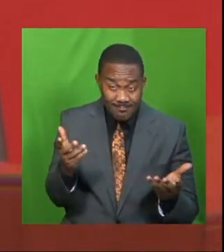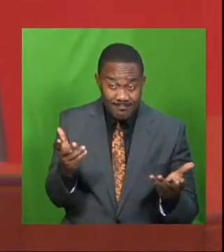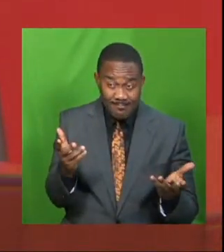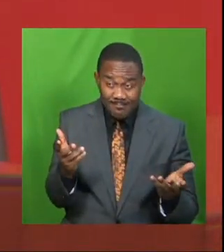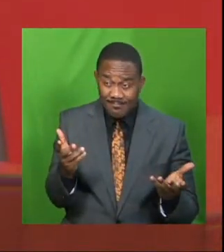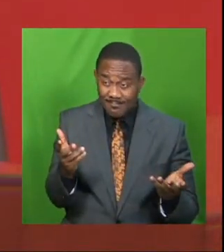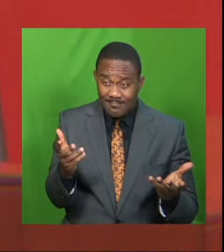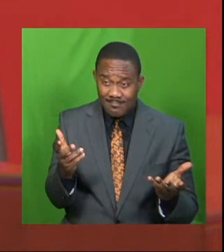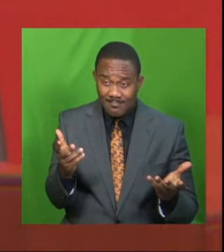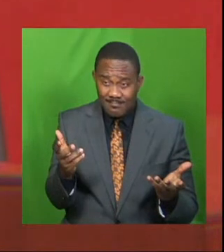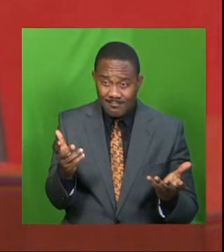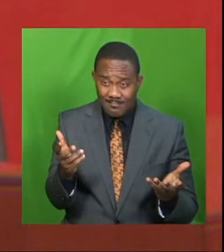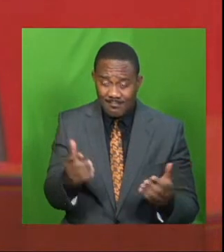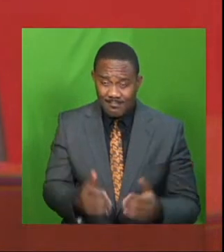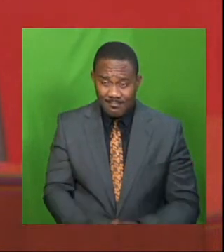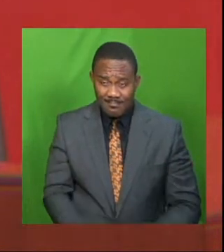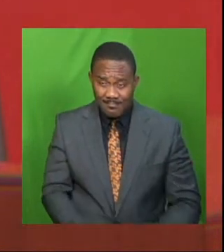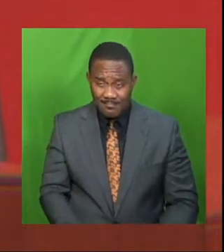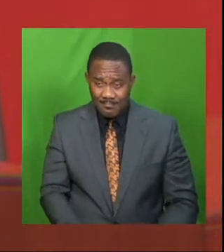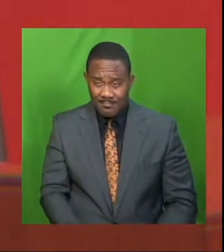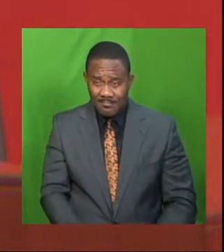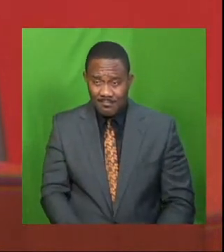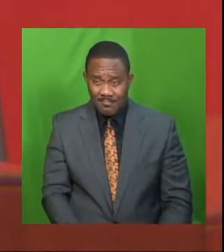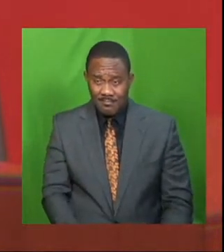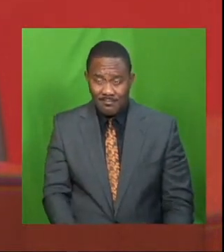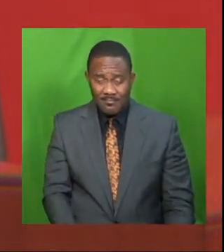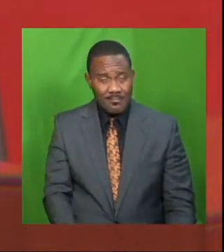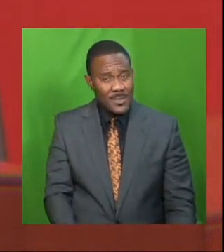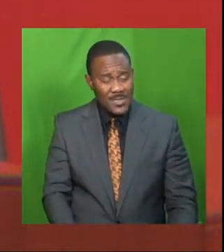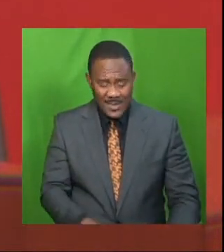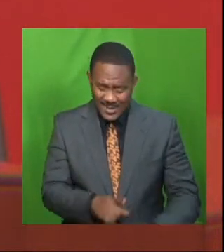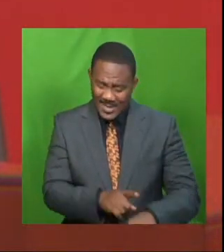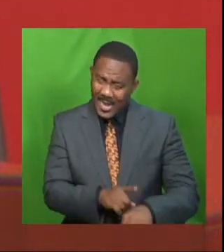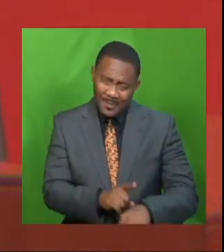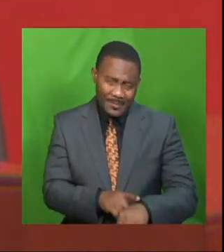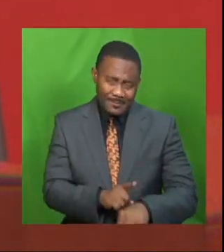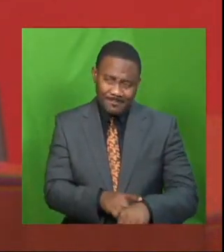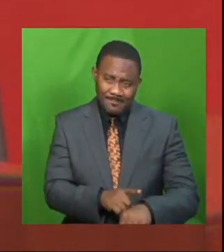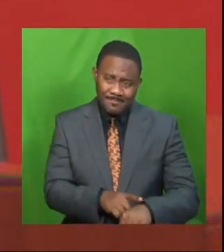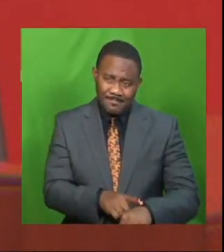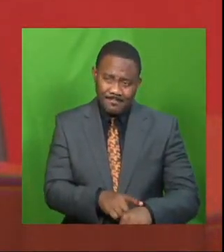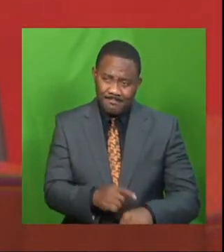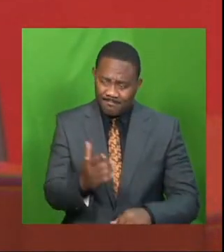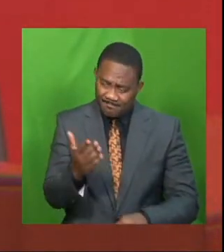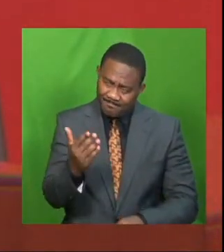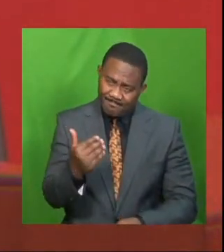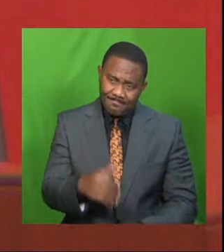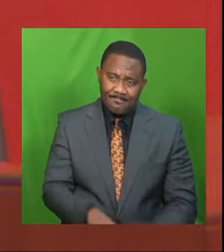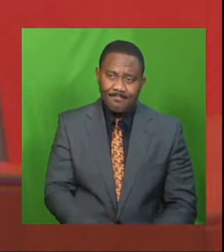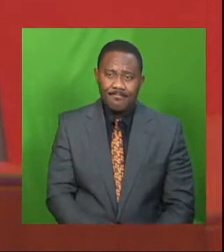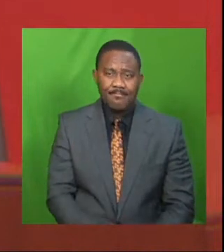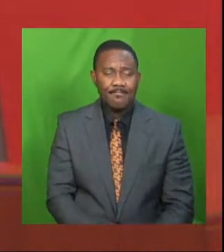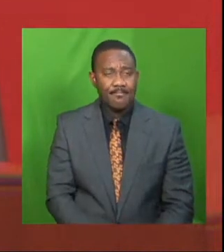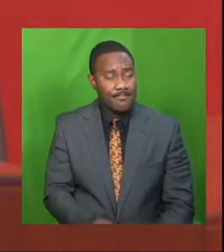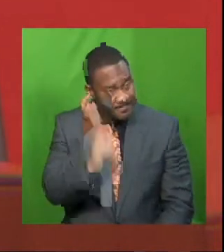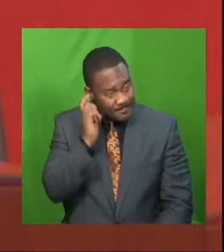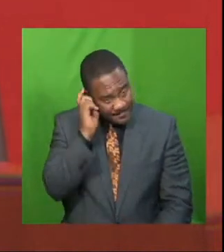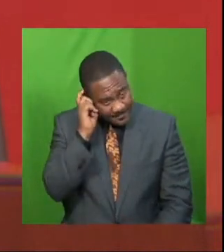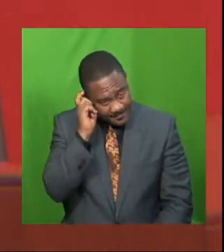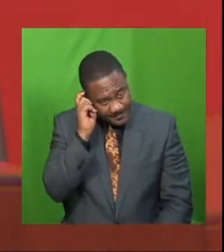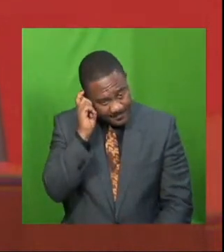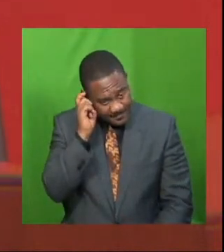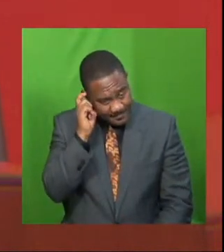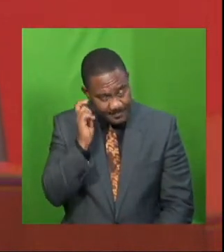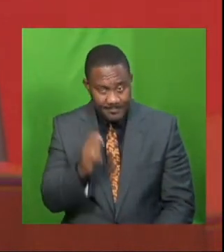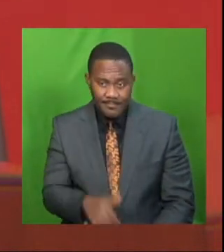we are taking so much time. Okay, let's hear you. Thank you, Mr.